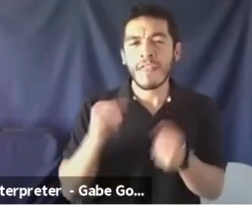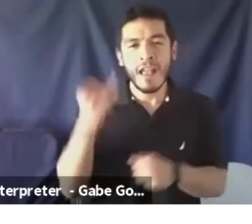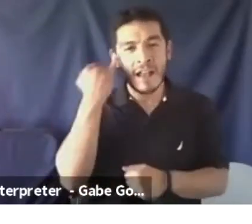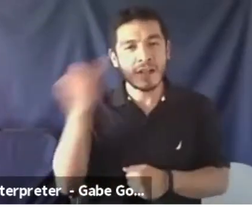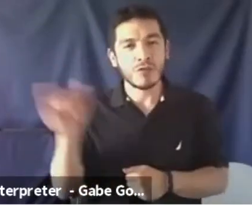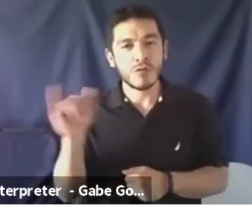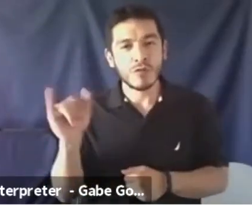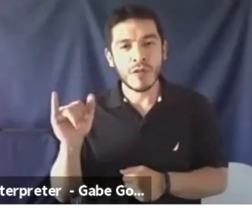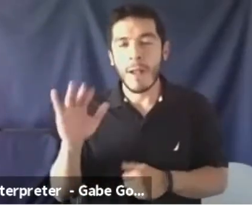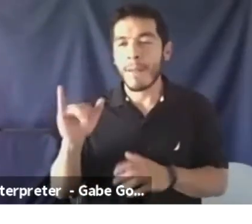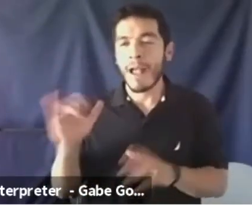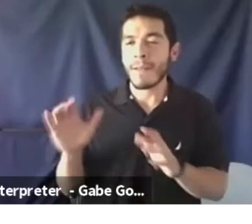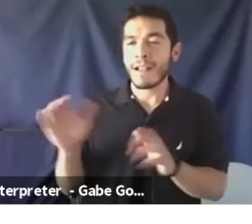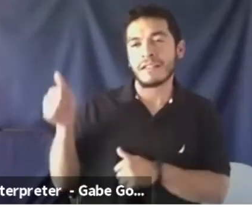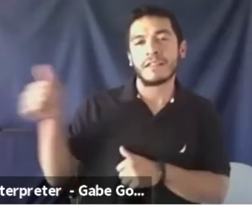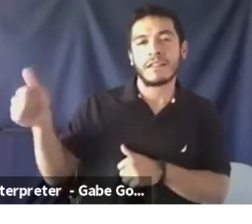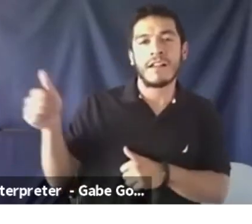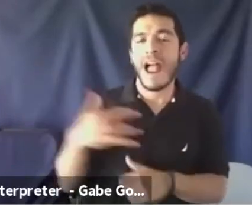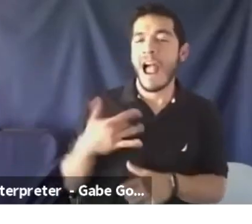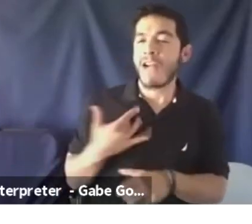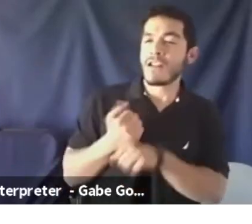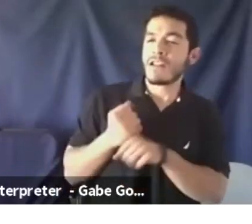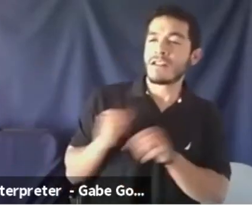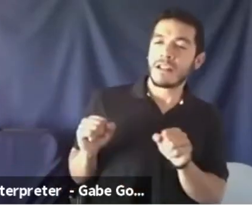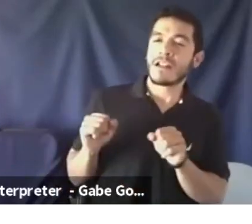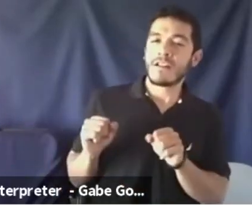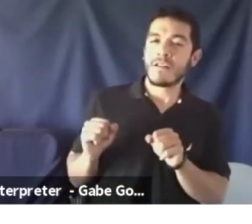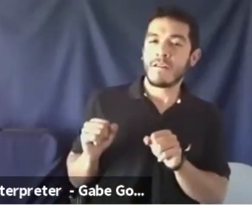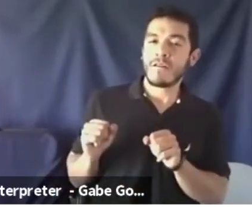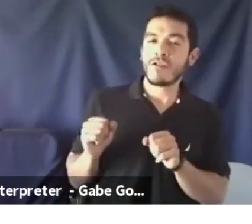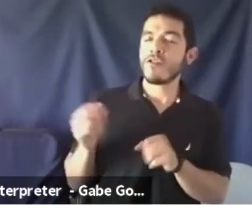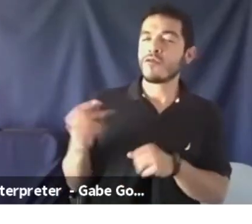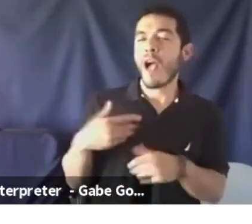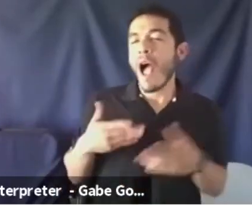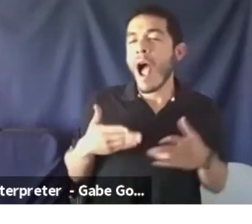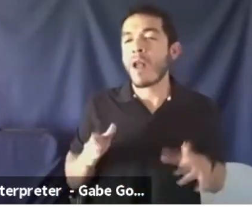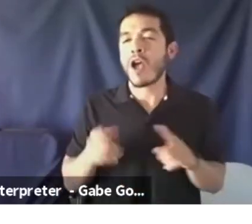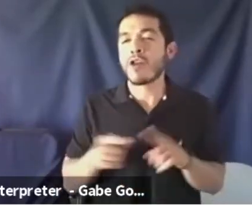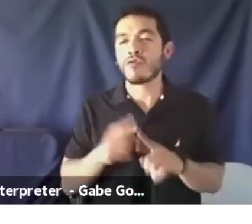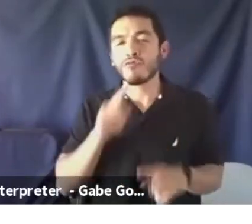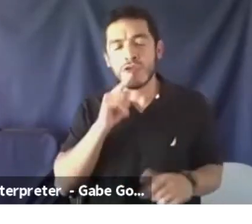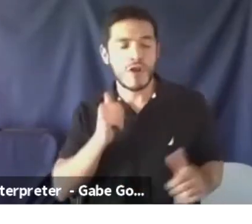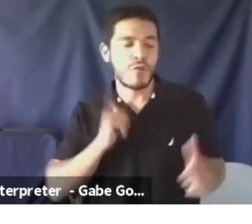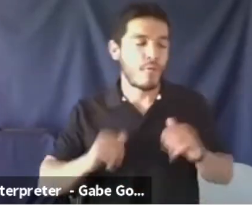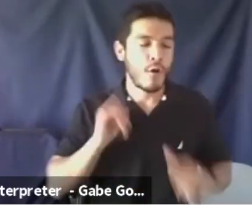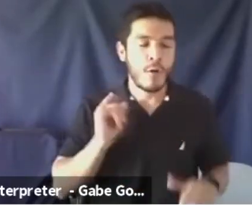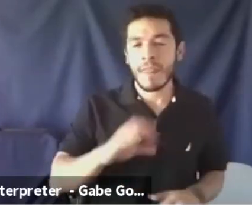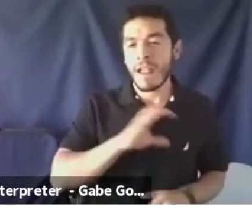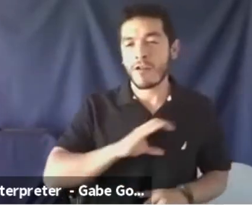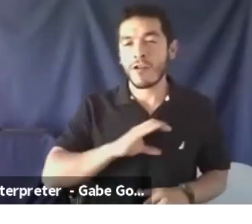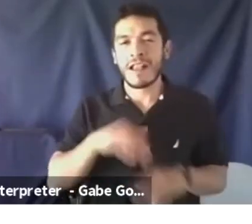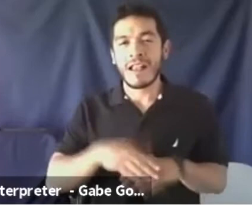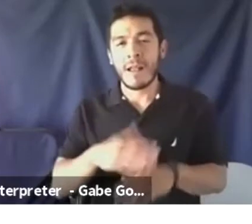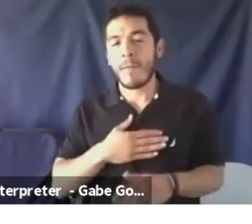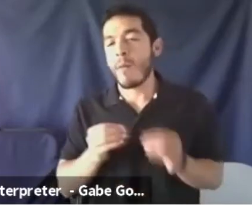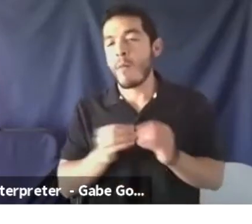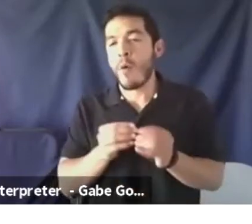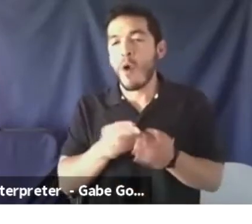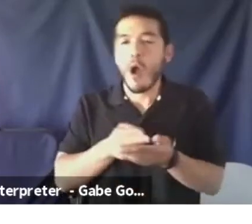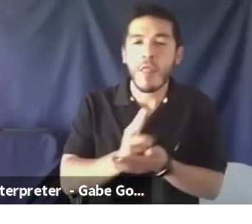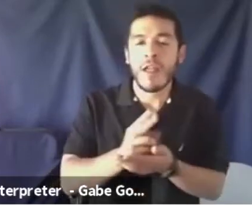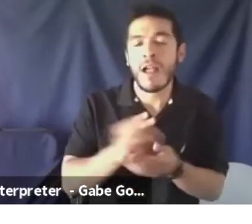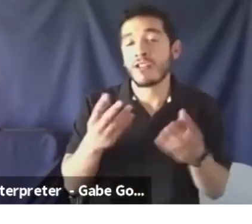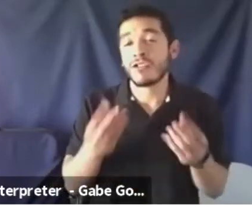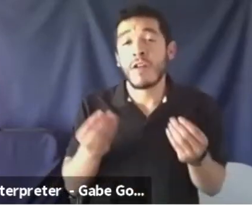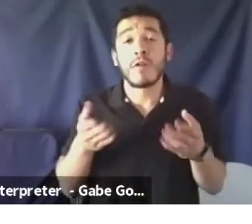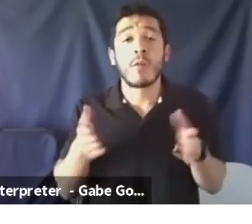being himself, I felt safe. And so therefore I was allowed to play the character in a more authentic and soft way